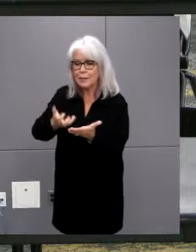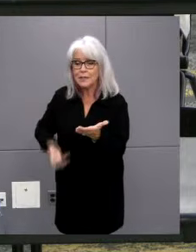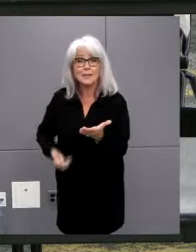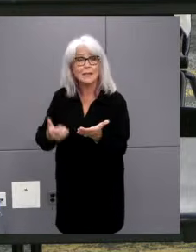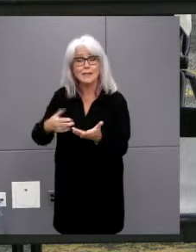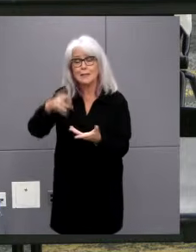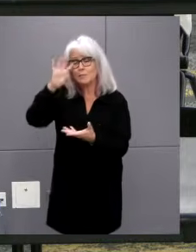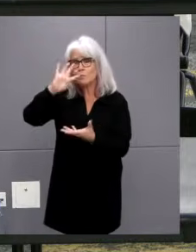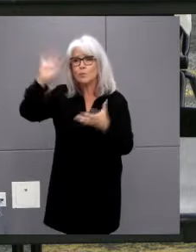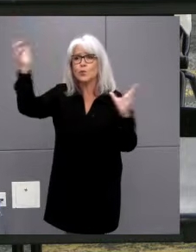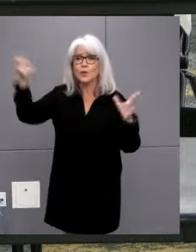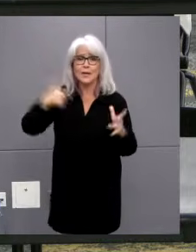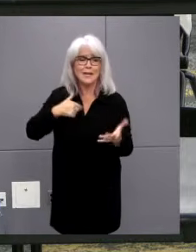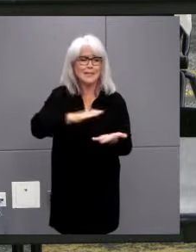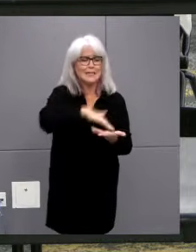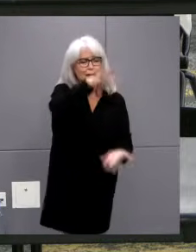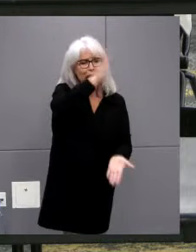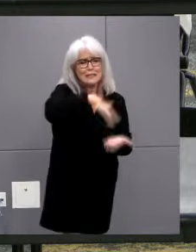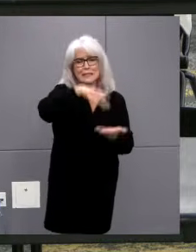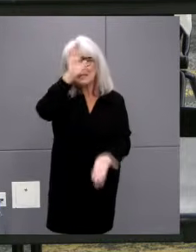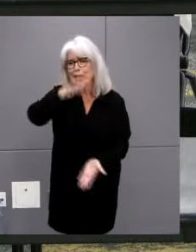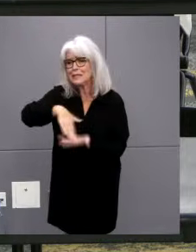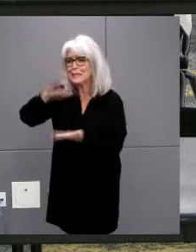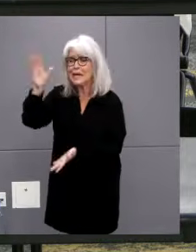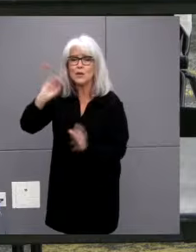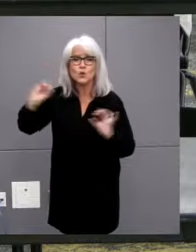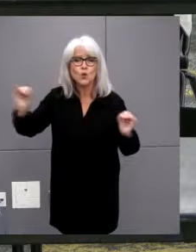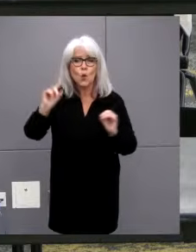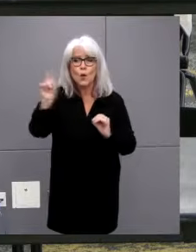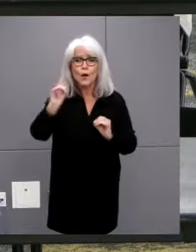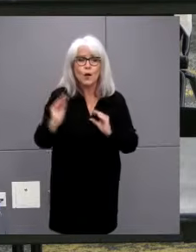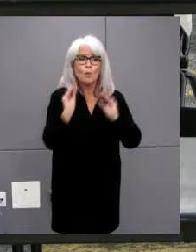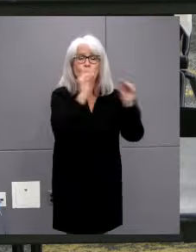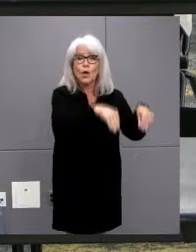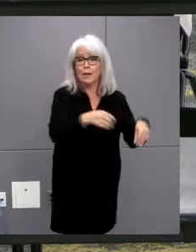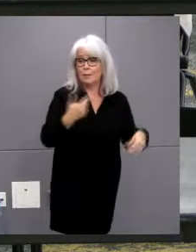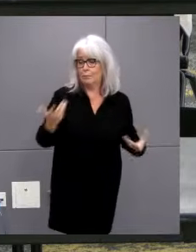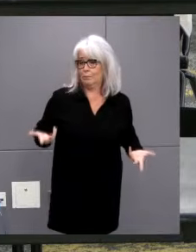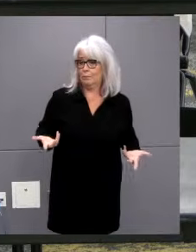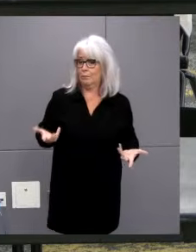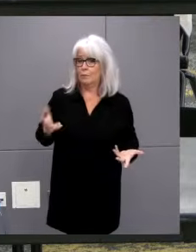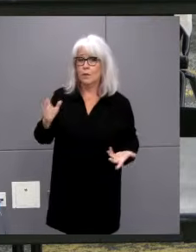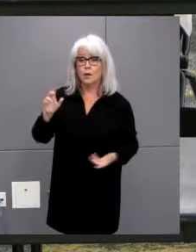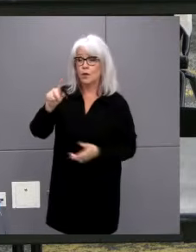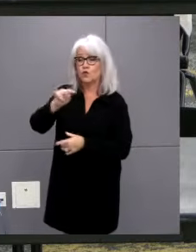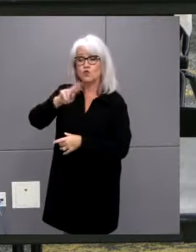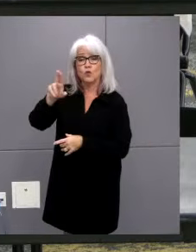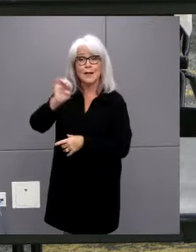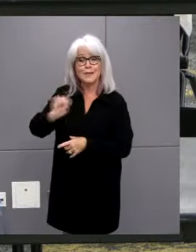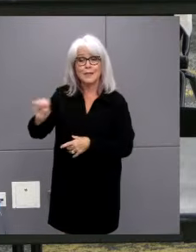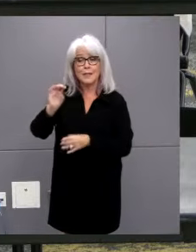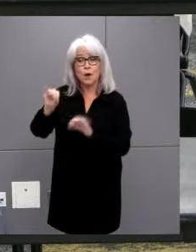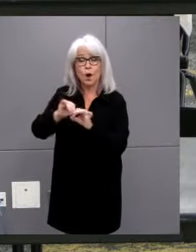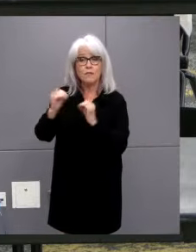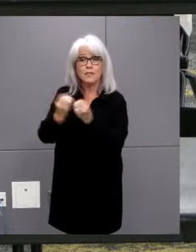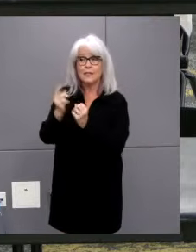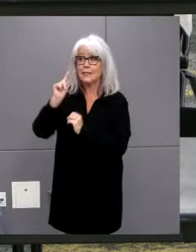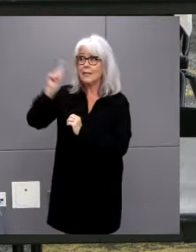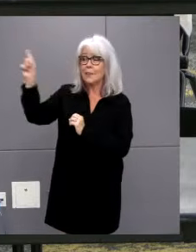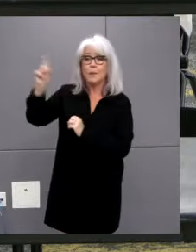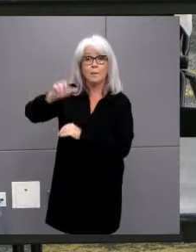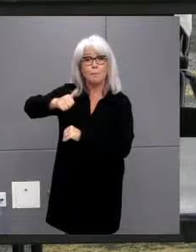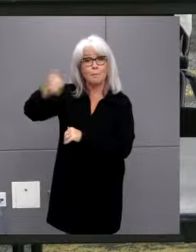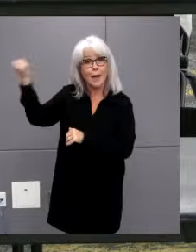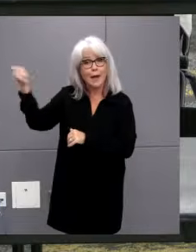all this home. I have stacks and stacks everywhere, nowhere to put it. So she had said, well, there's your trustee offices in the back. I told